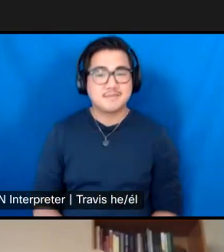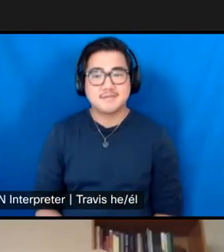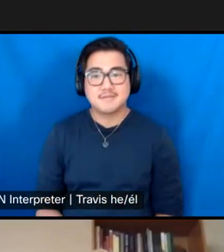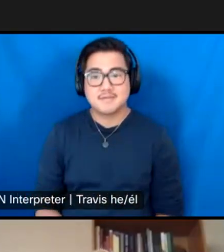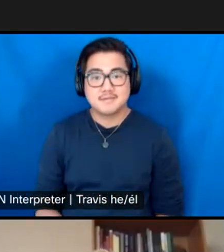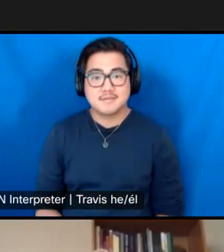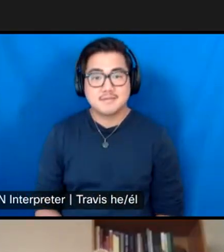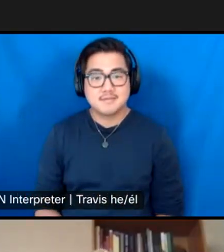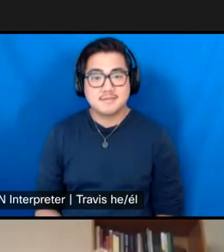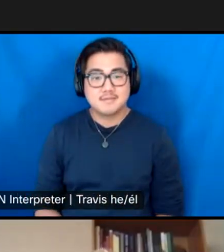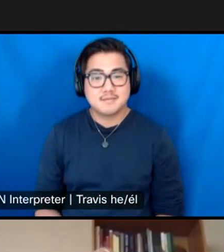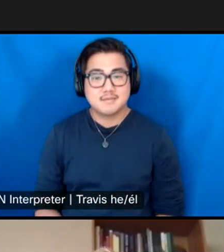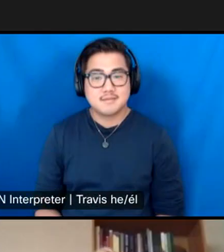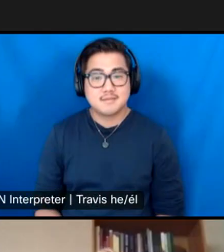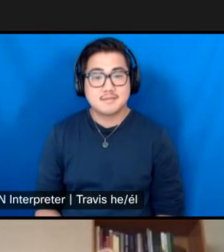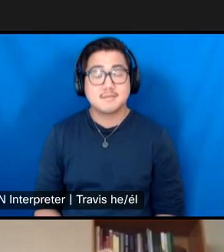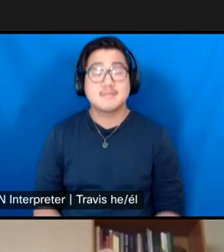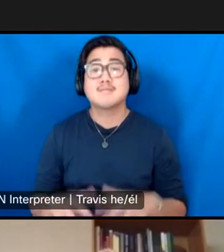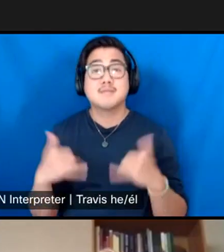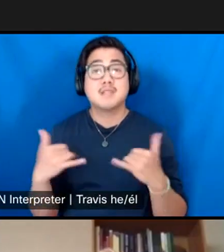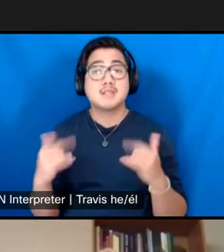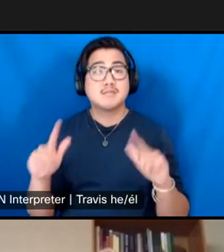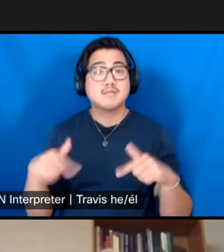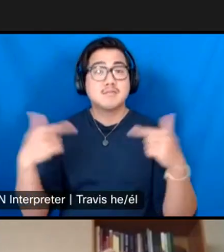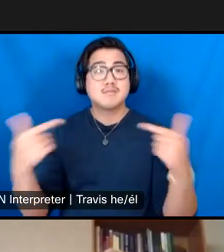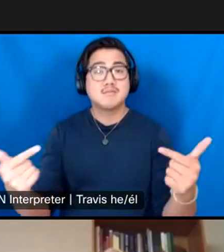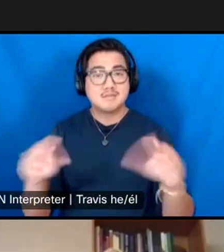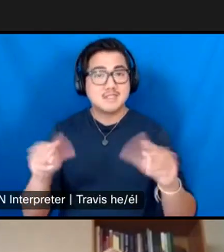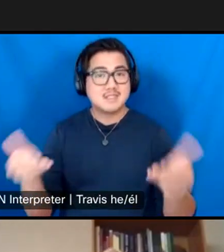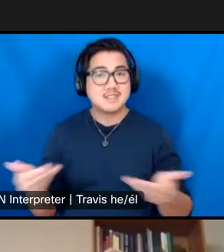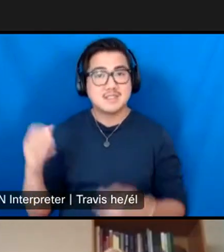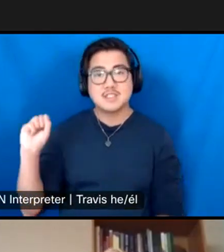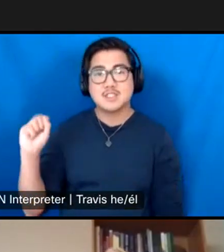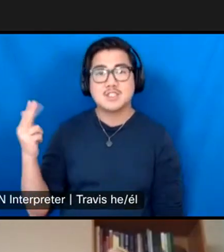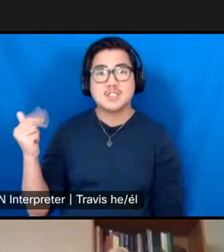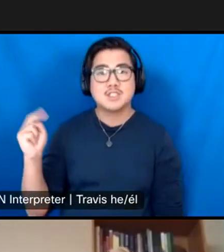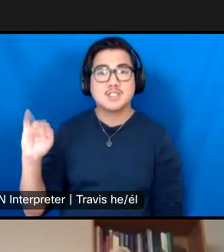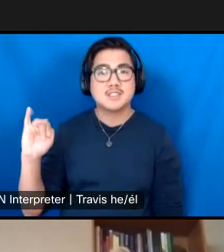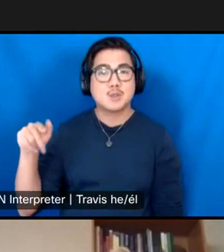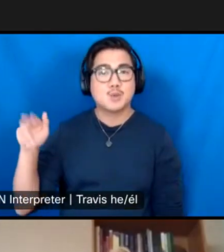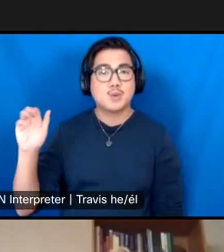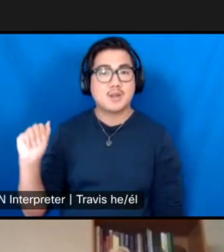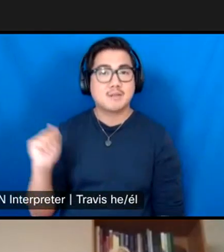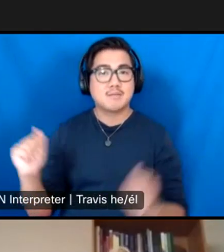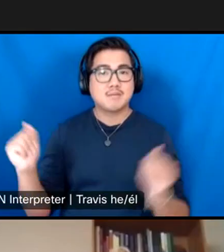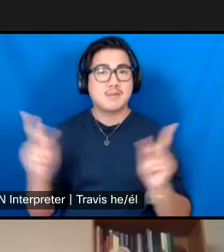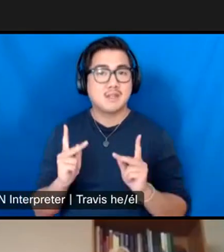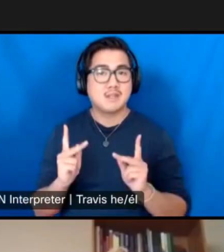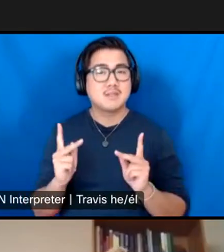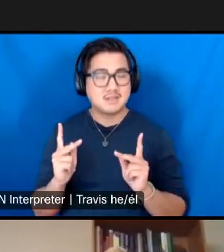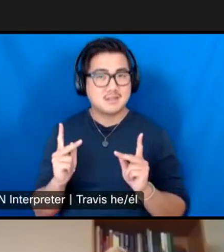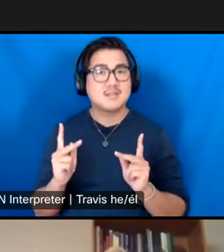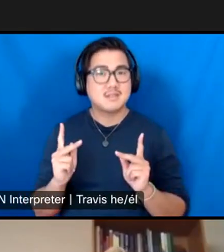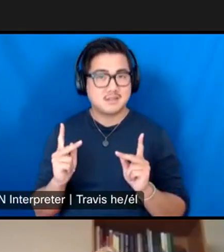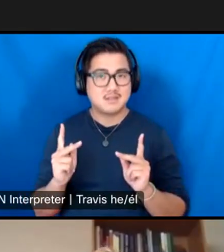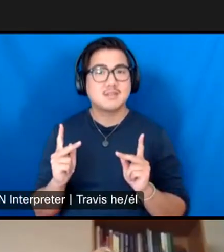So I now want to open it up. I want to invite Shaniqua back to the virtual stage and then open it up for our question